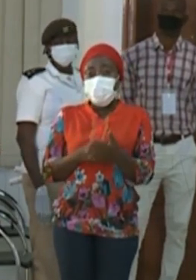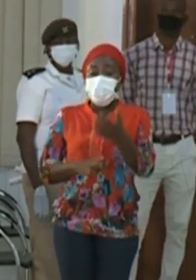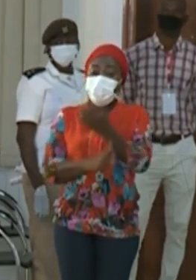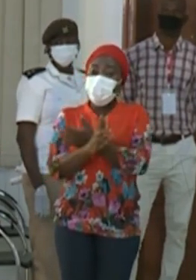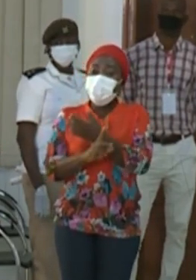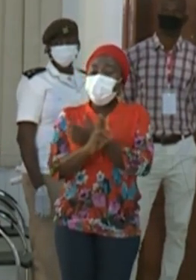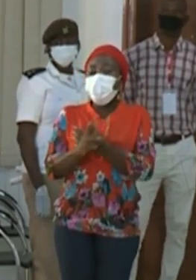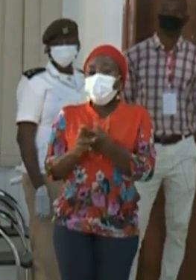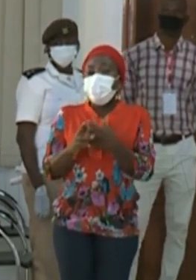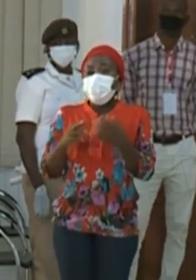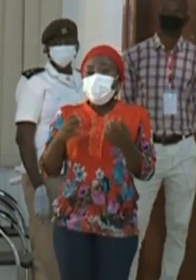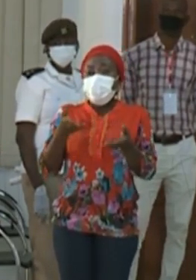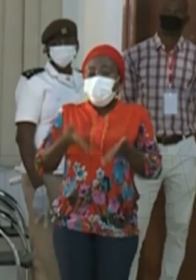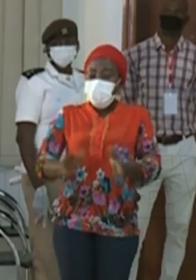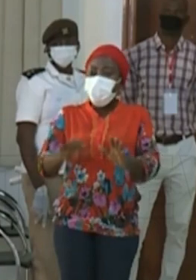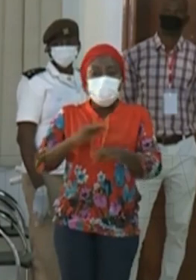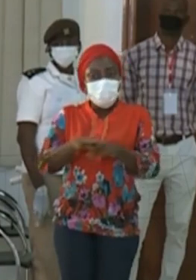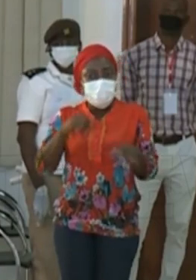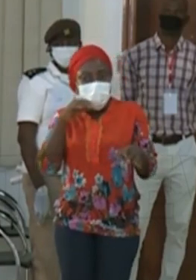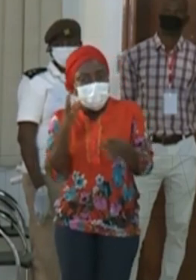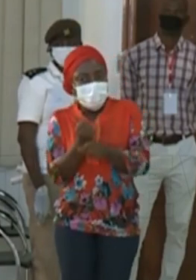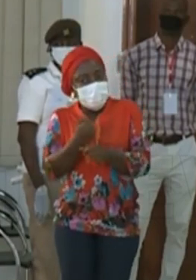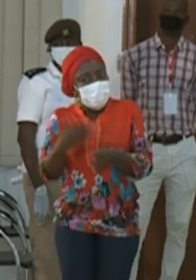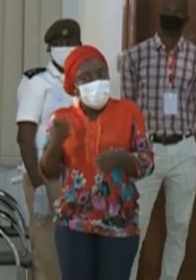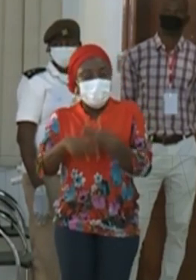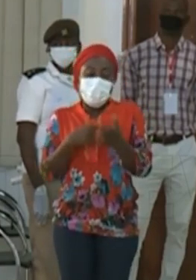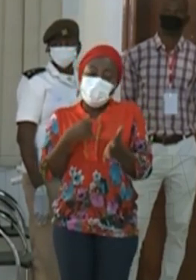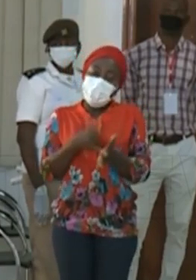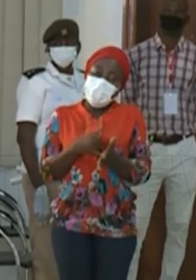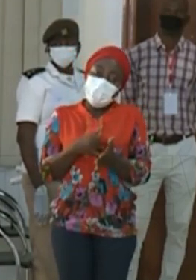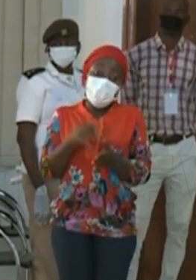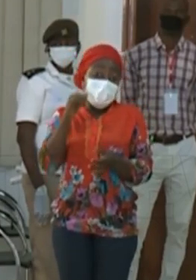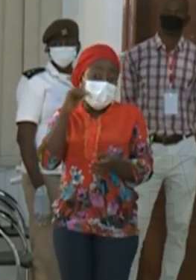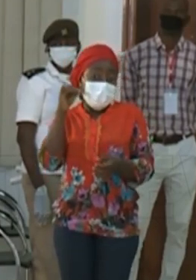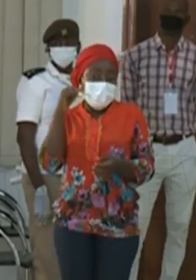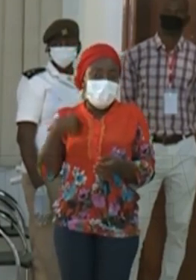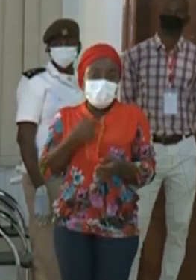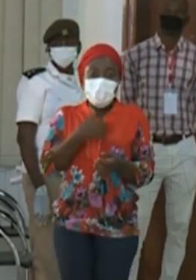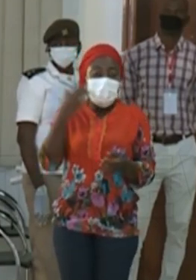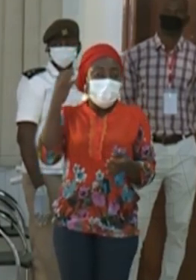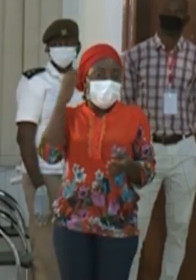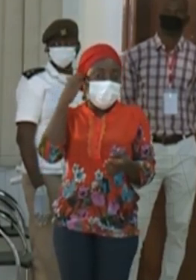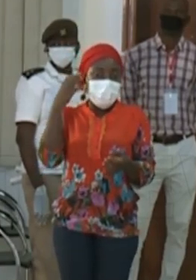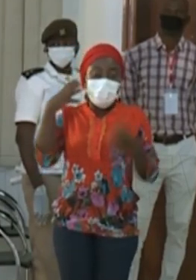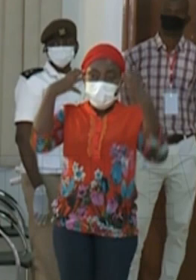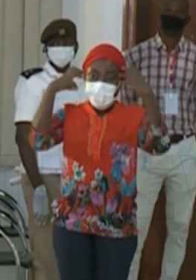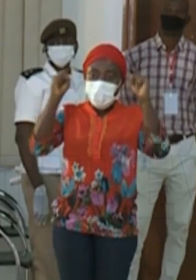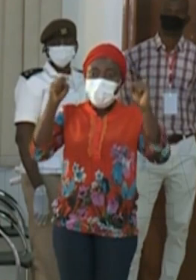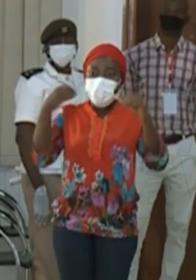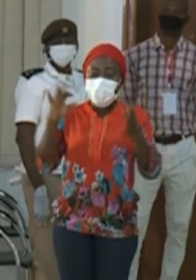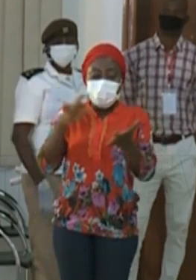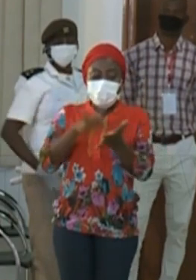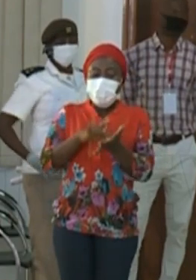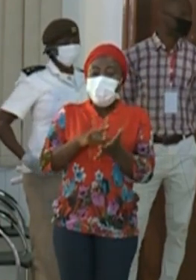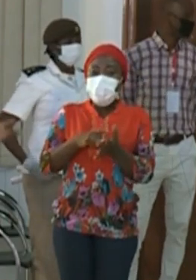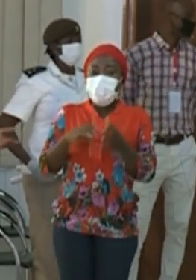haven't gotten an update concerning that, so would like one. Because yesterday we had the president of the Nigerian Medical